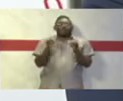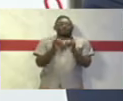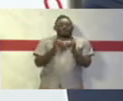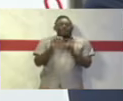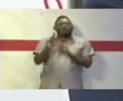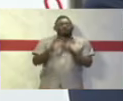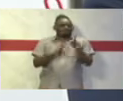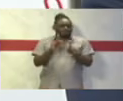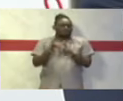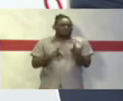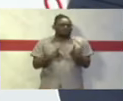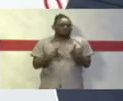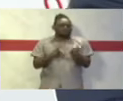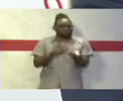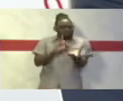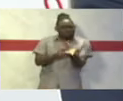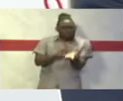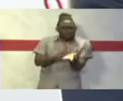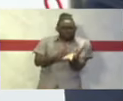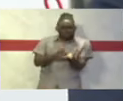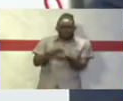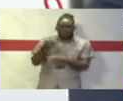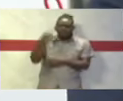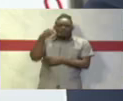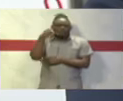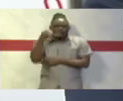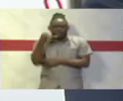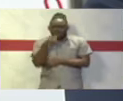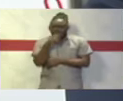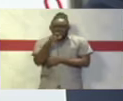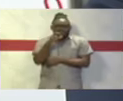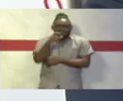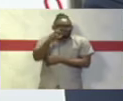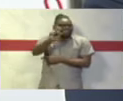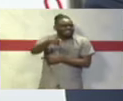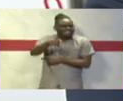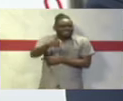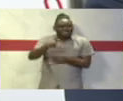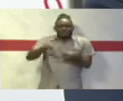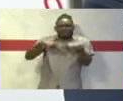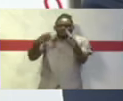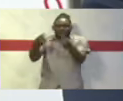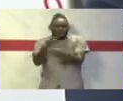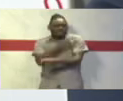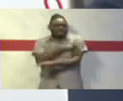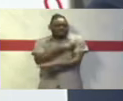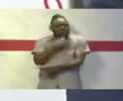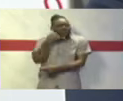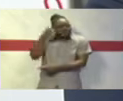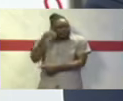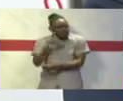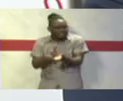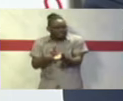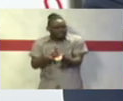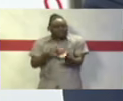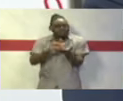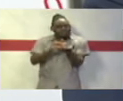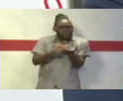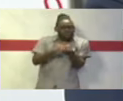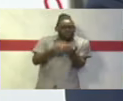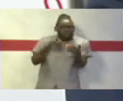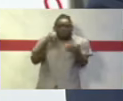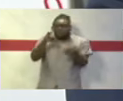interface, because they don't have to come into the hospital for those visits, they are actually engaging with those doctors on the